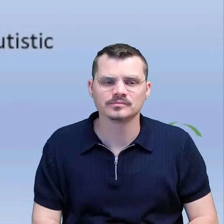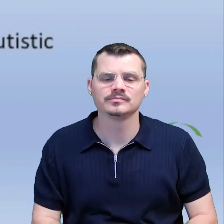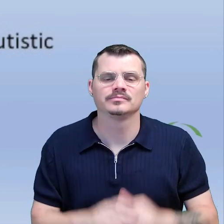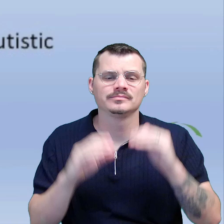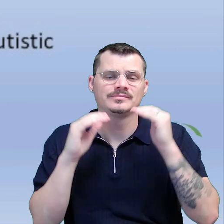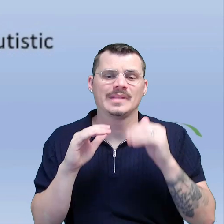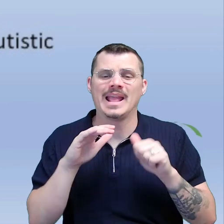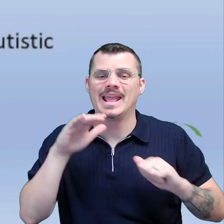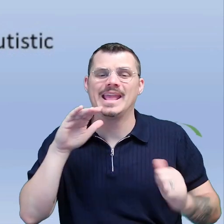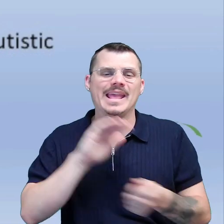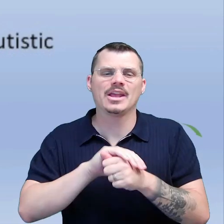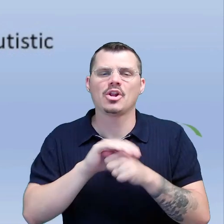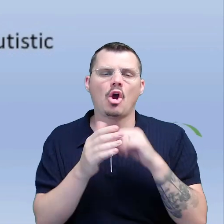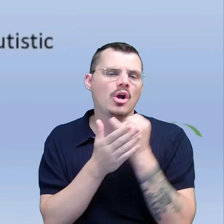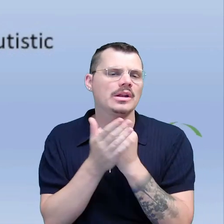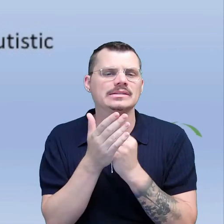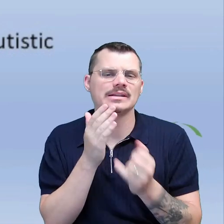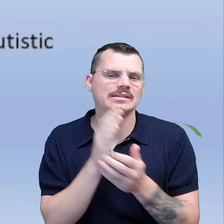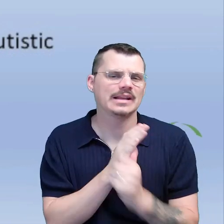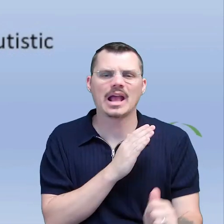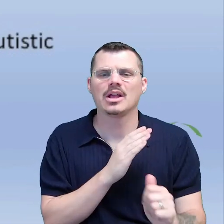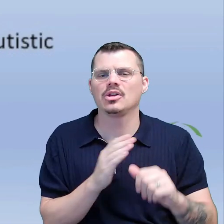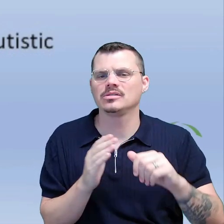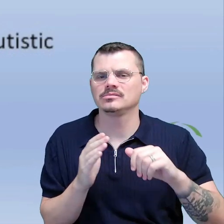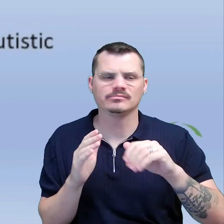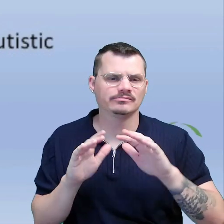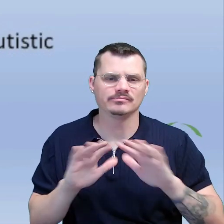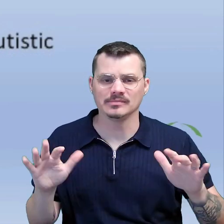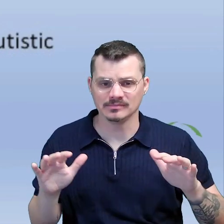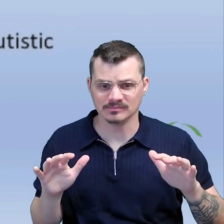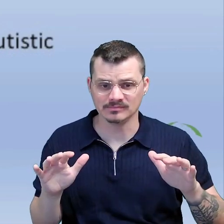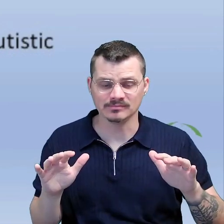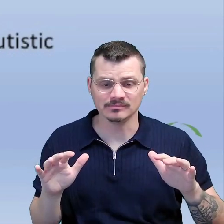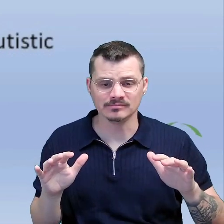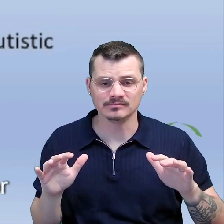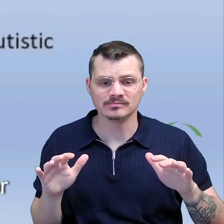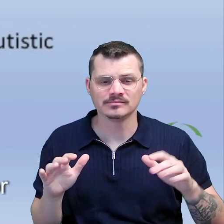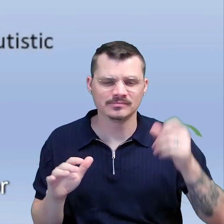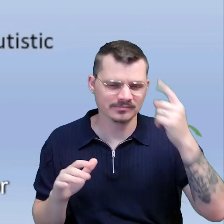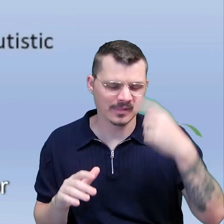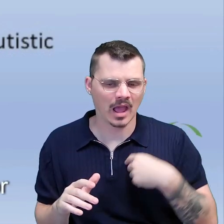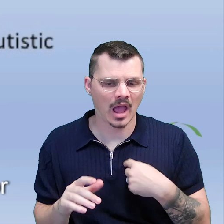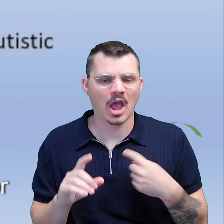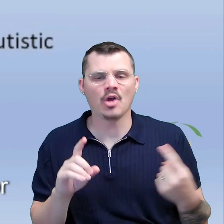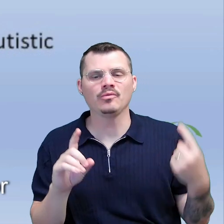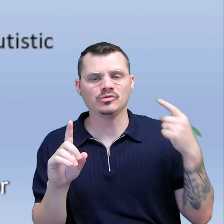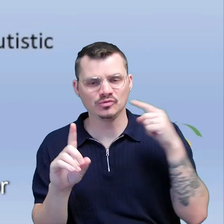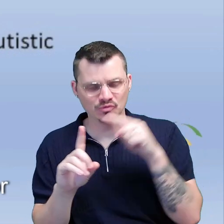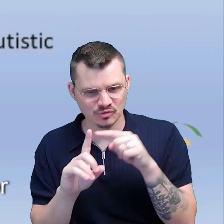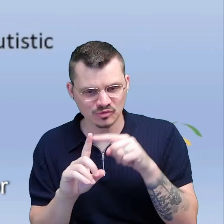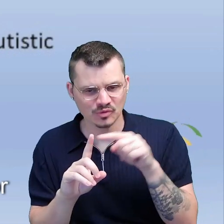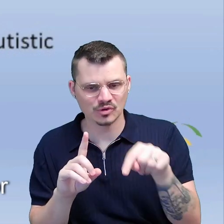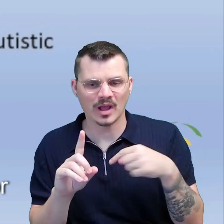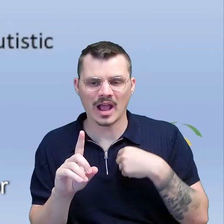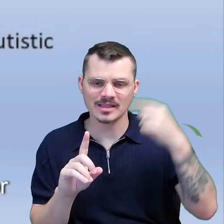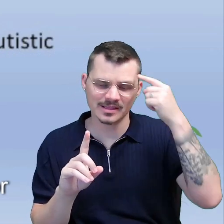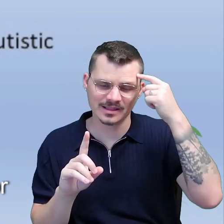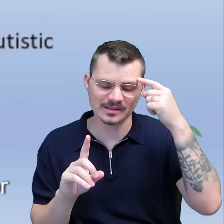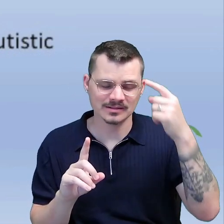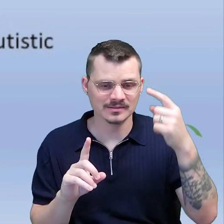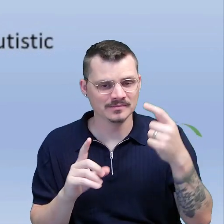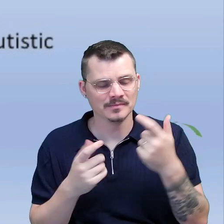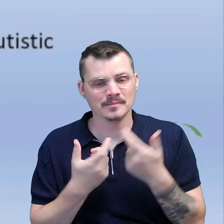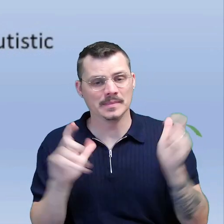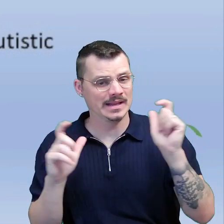Hidden artistic talents or skills. And again, I return to this, I think, grave